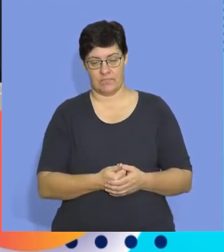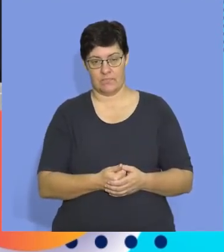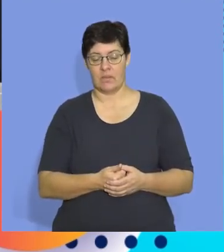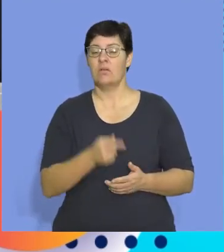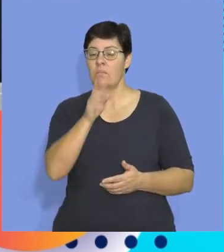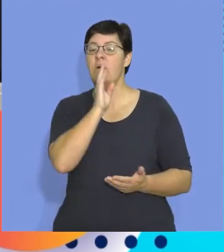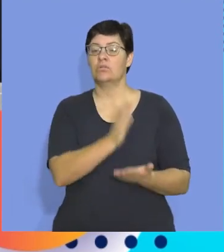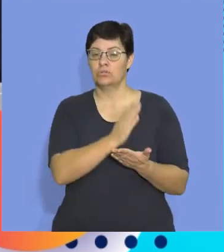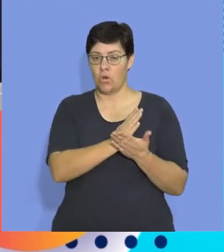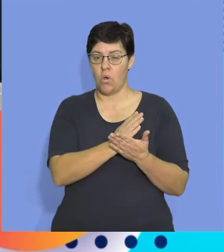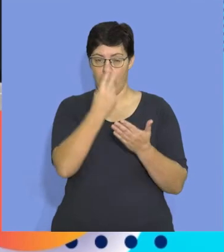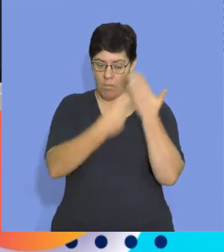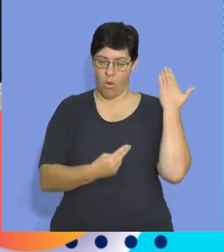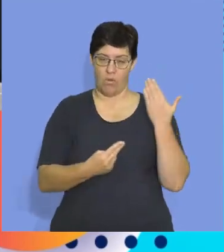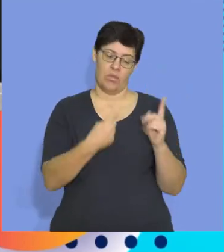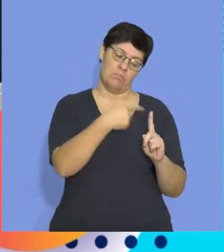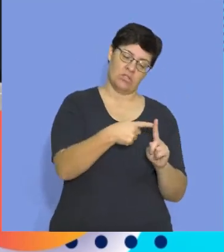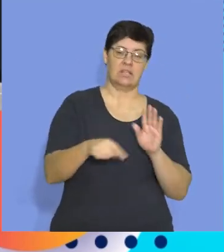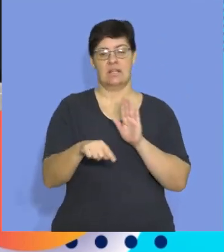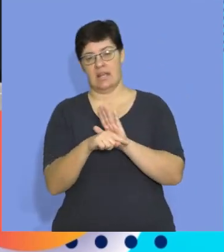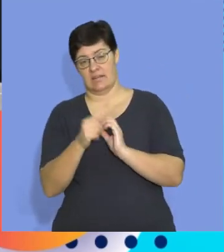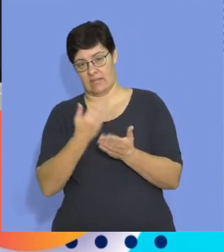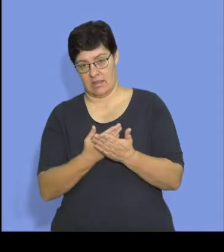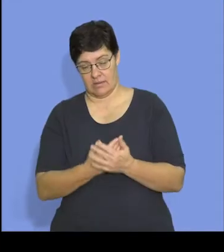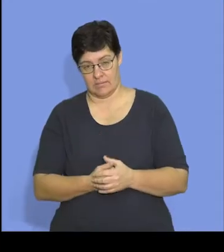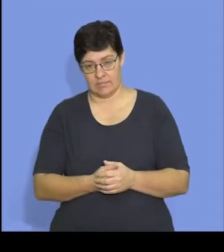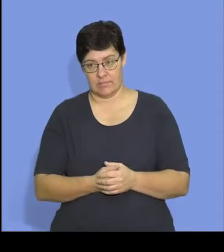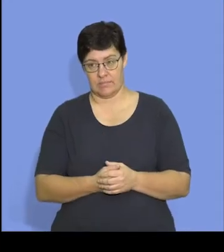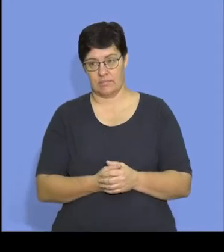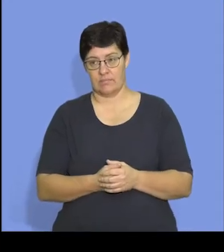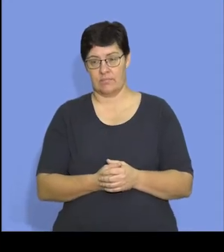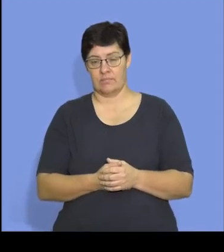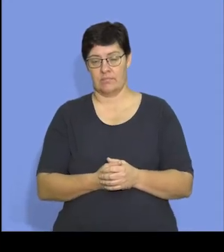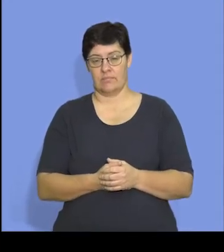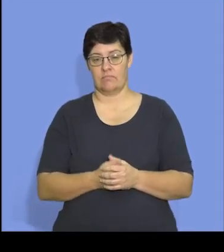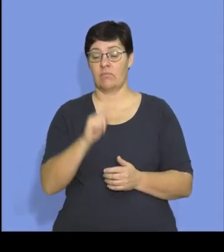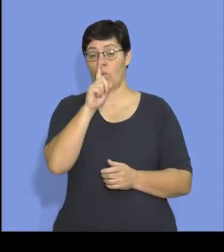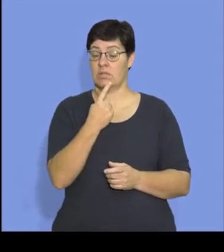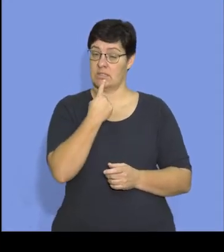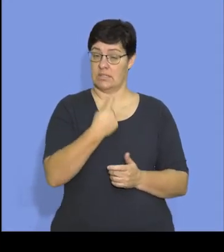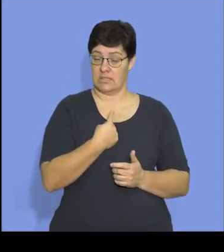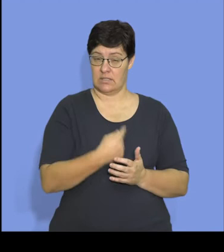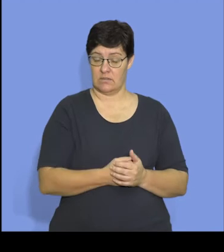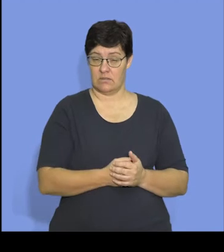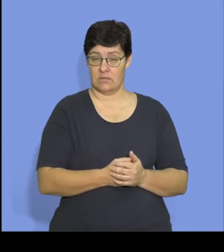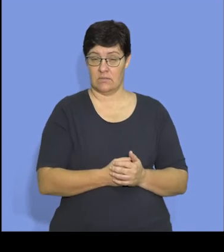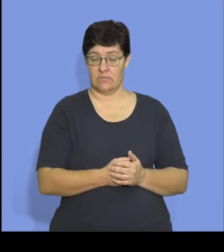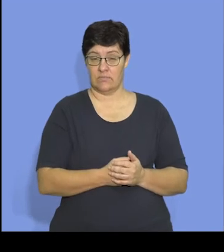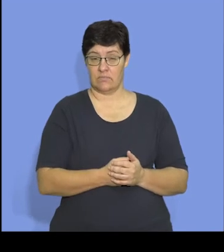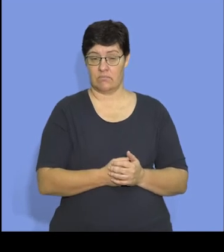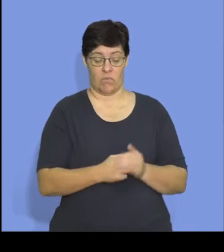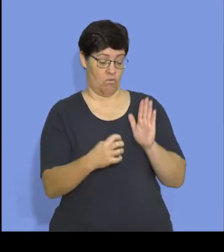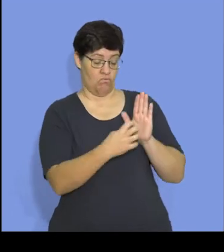you can work with both, okay? So, question says, use the